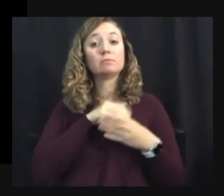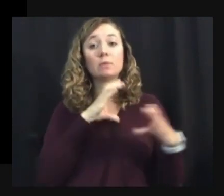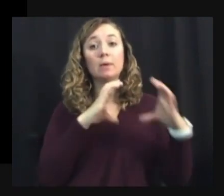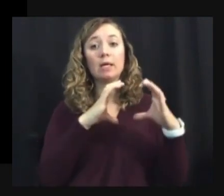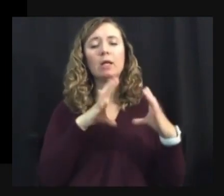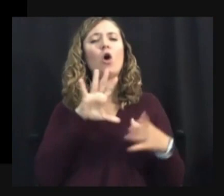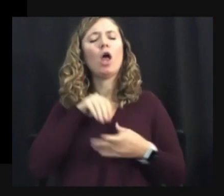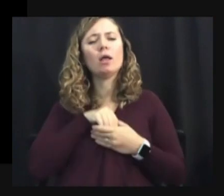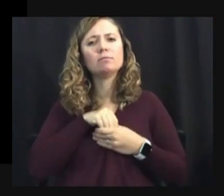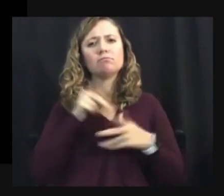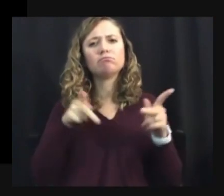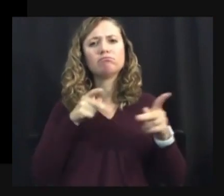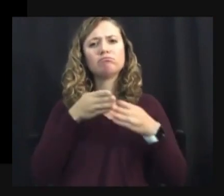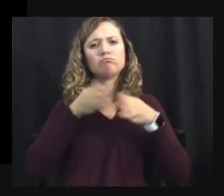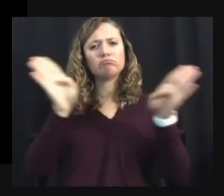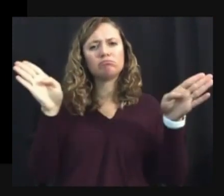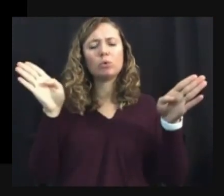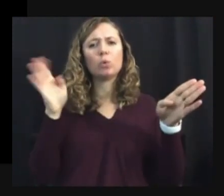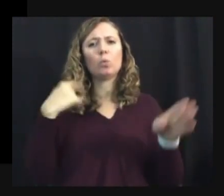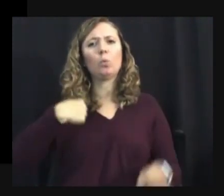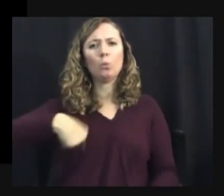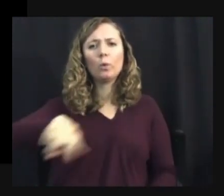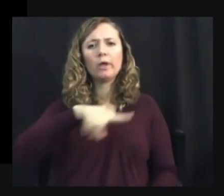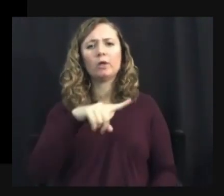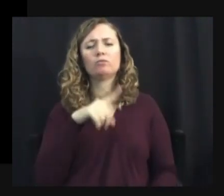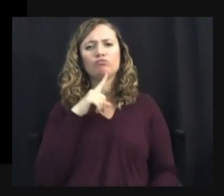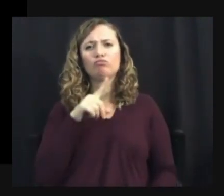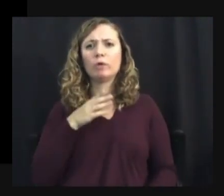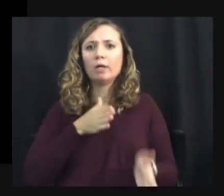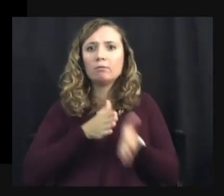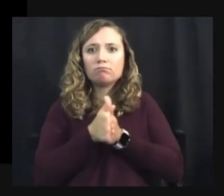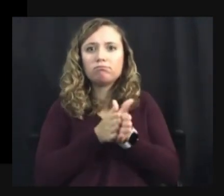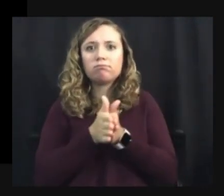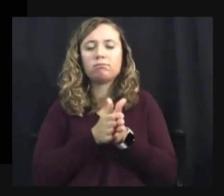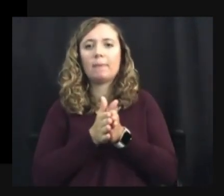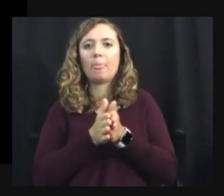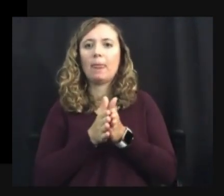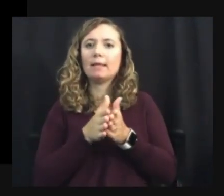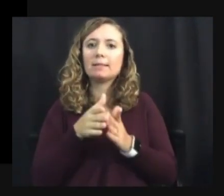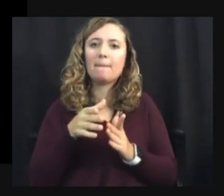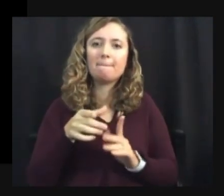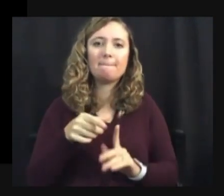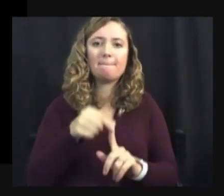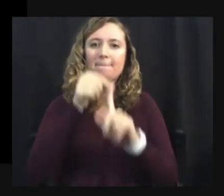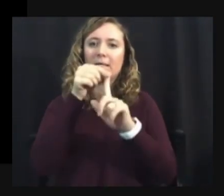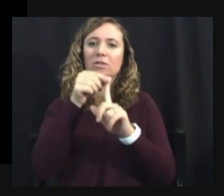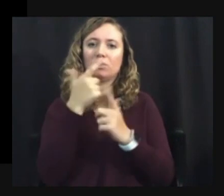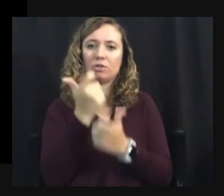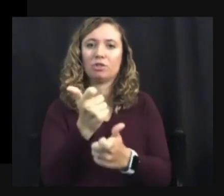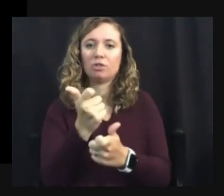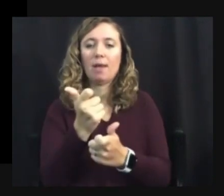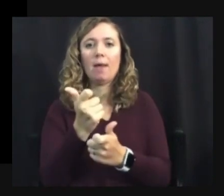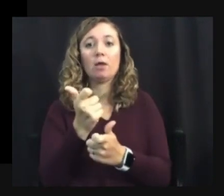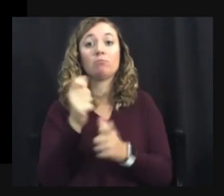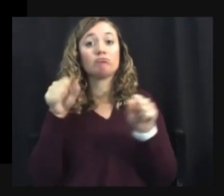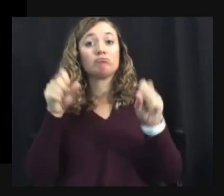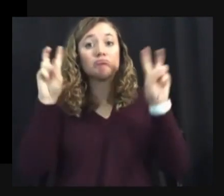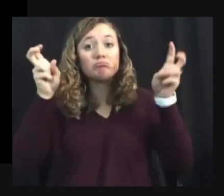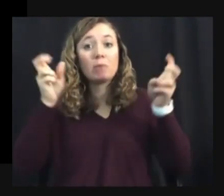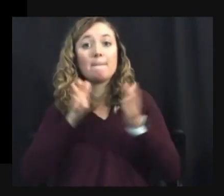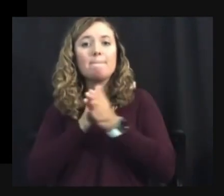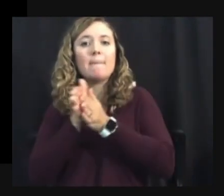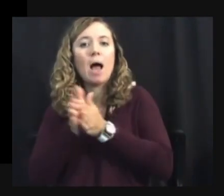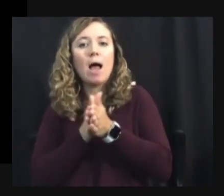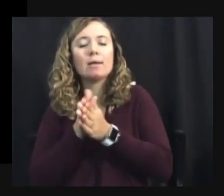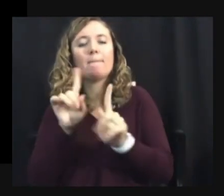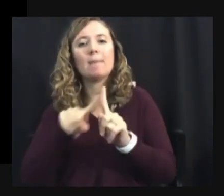in general, we are very much driven by special interests. You can call it passion. It's more